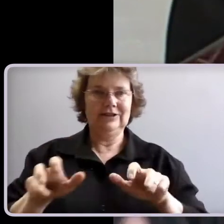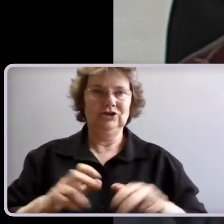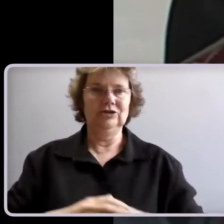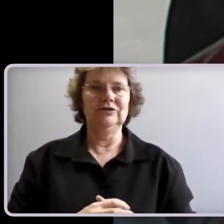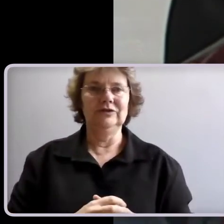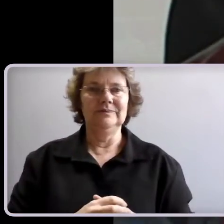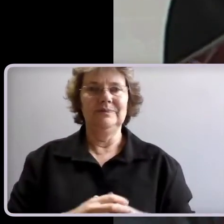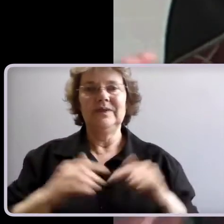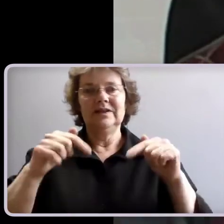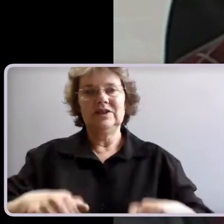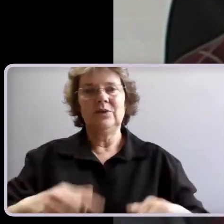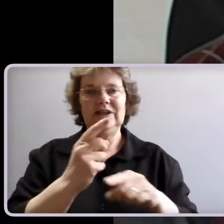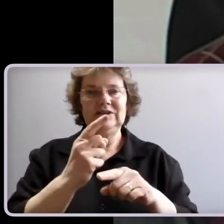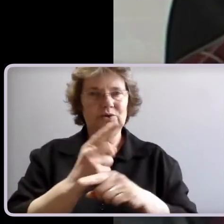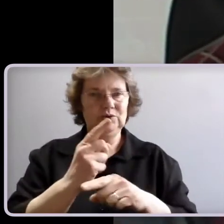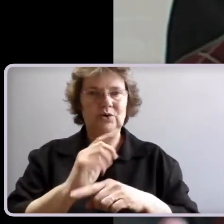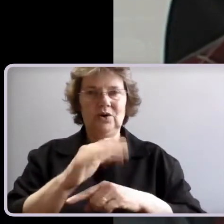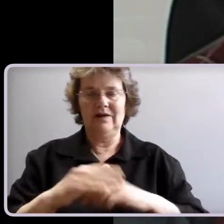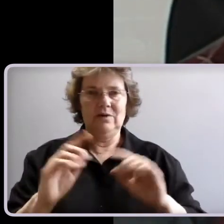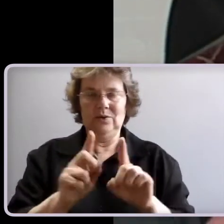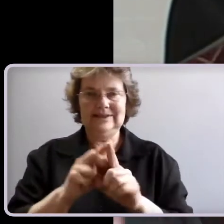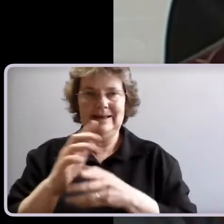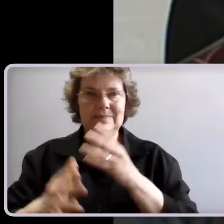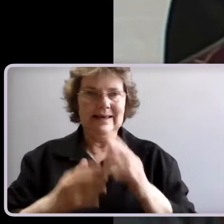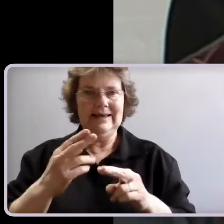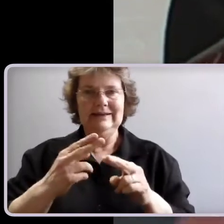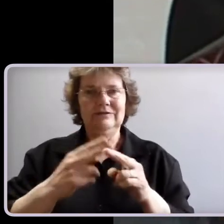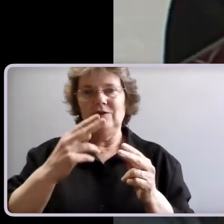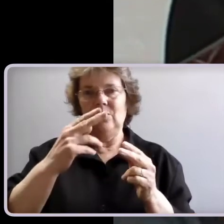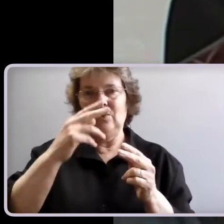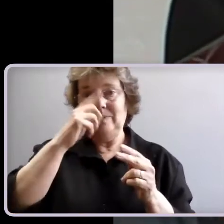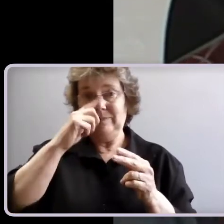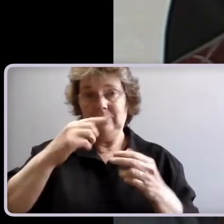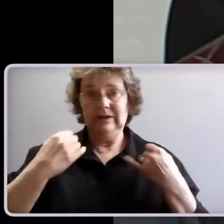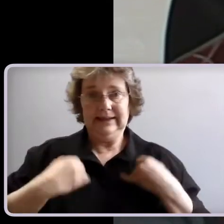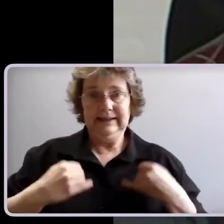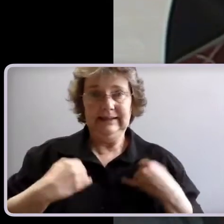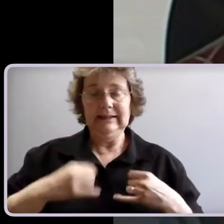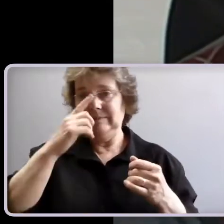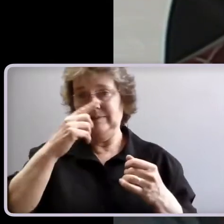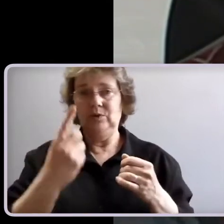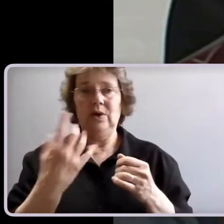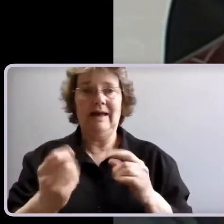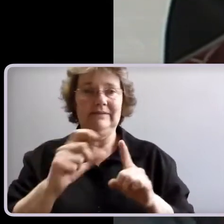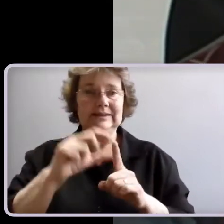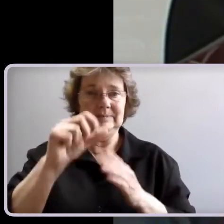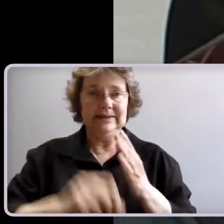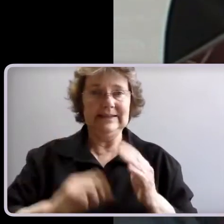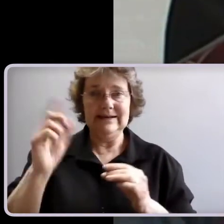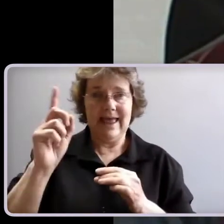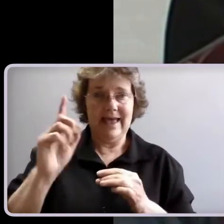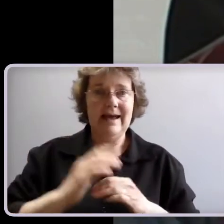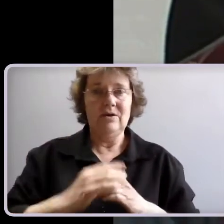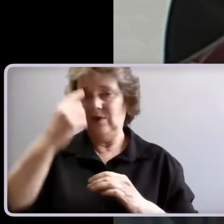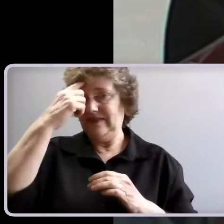all of this mean for disabled and sick people now, and as we look sort of 6 months and a year ahead, what